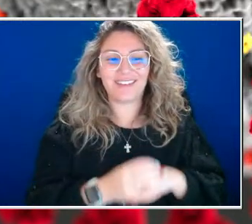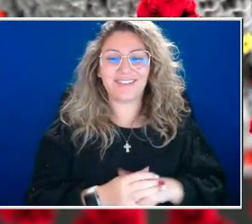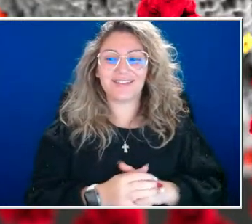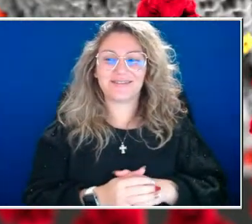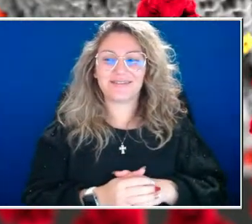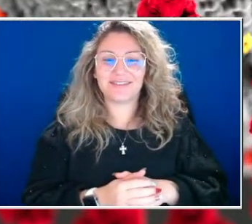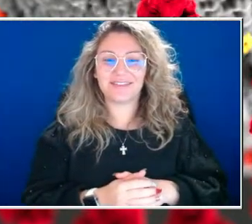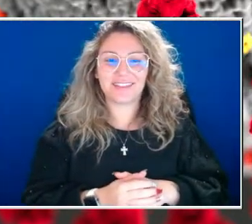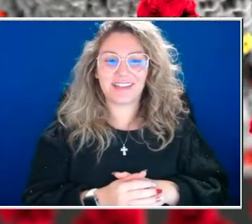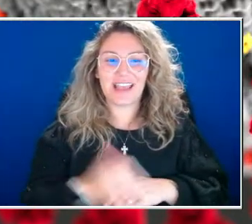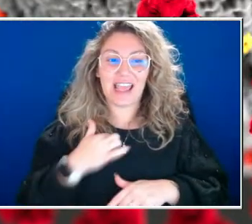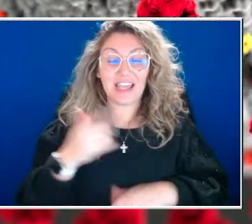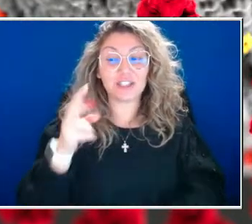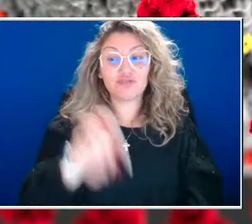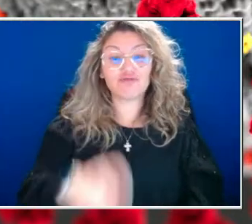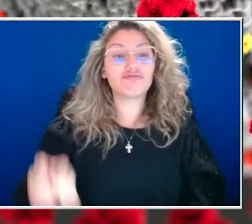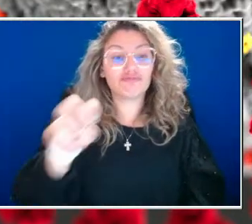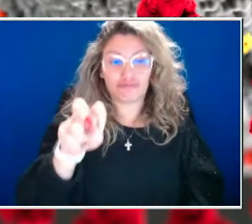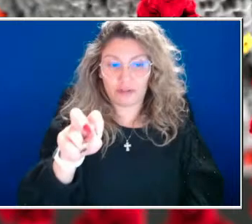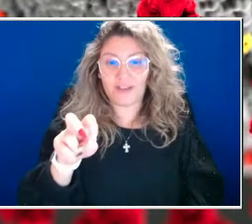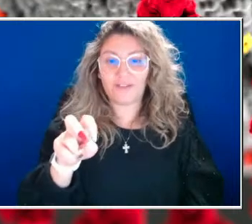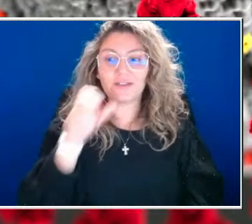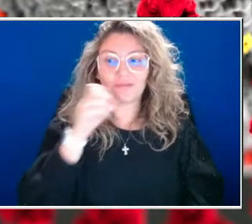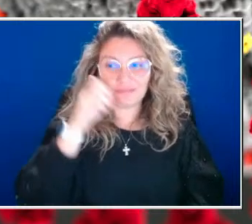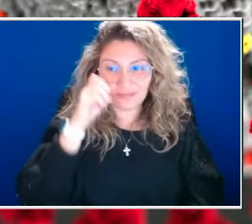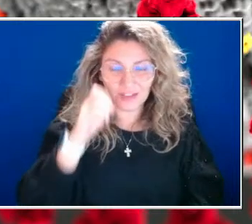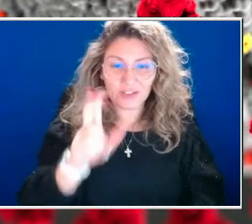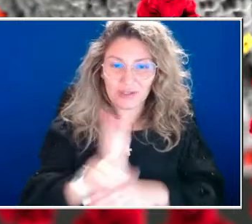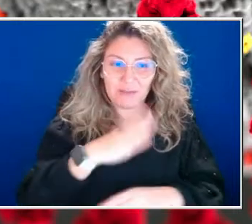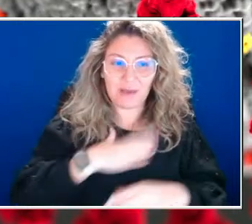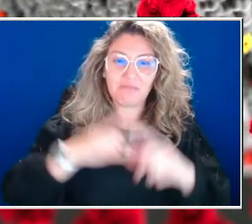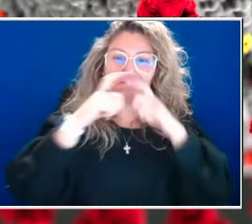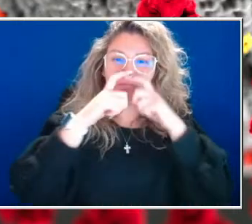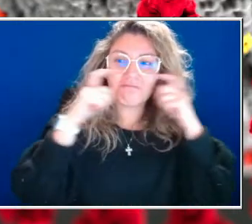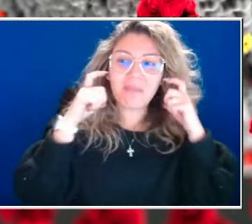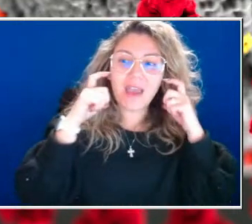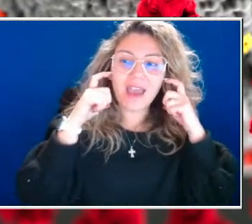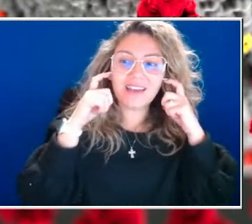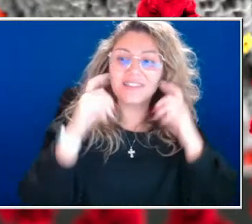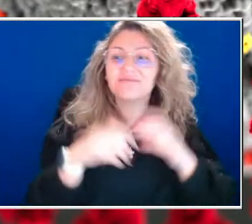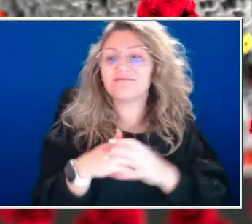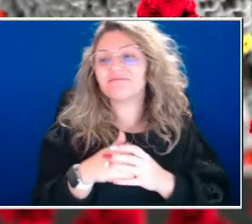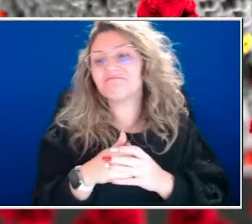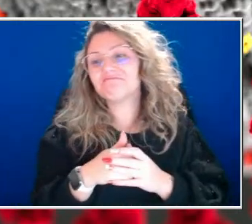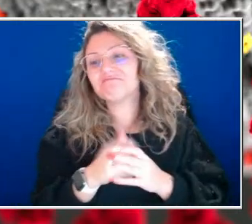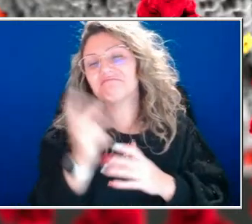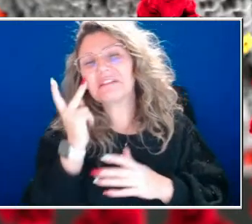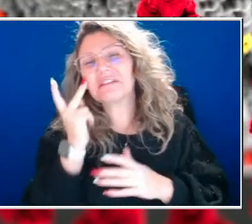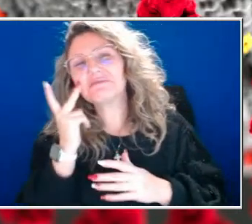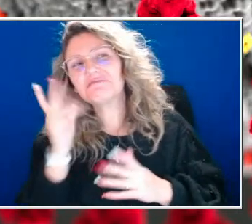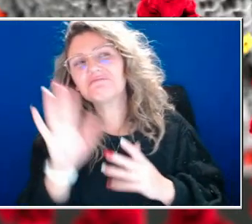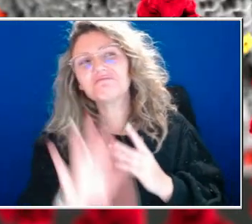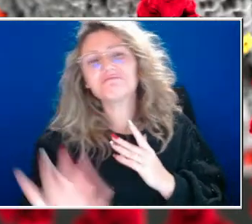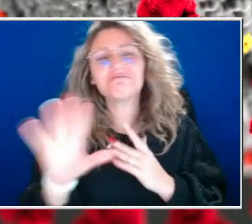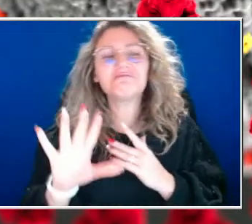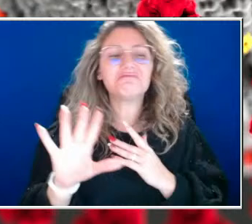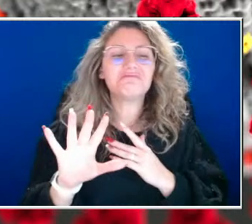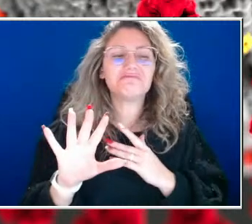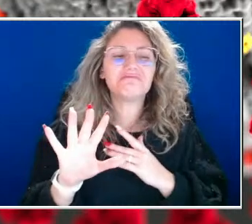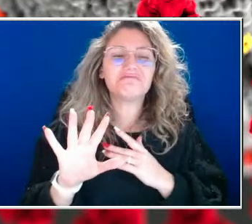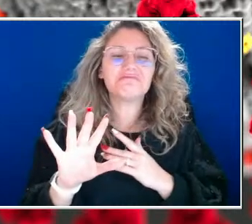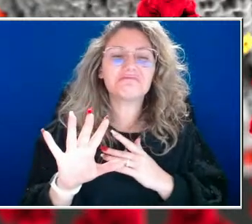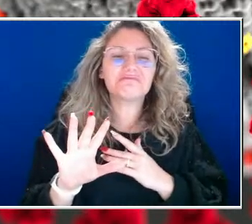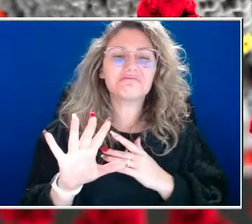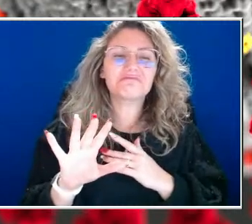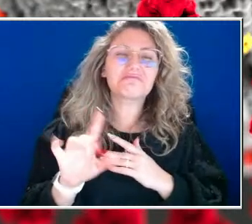know, I did travel yesterday. I did wear my mask. I saw probably maybe 1 to 3%